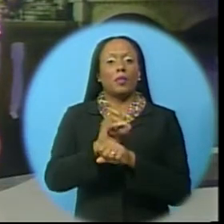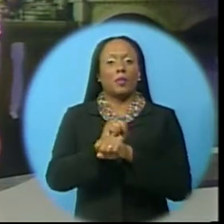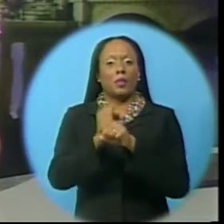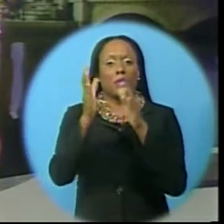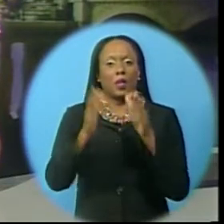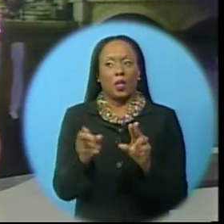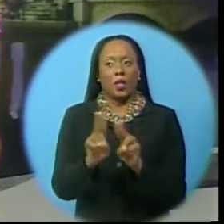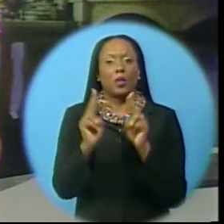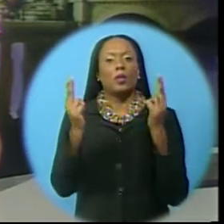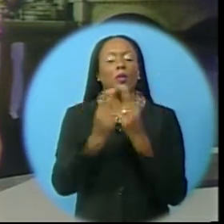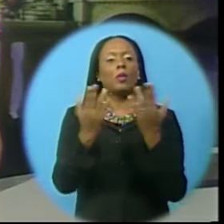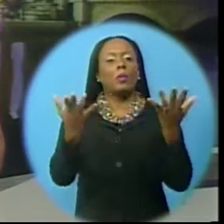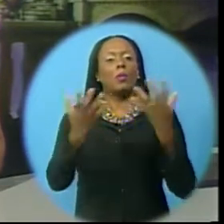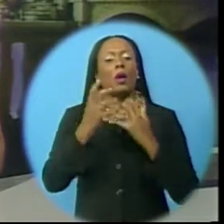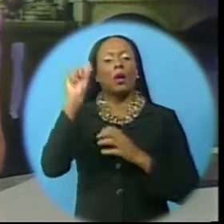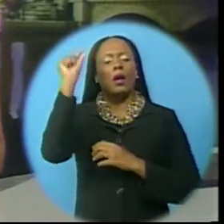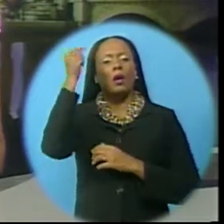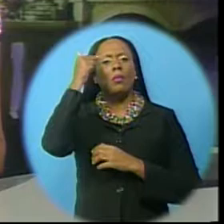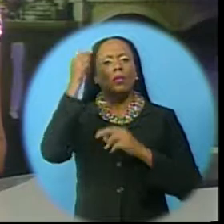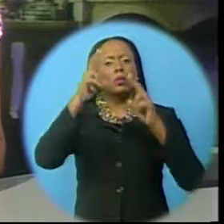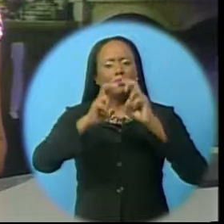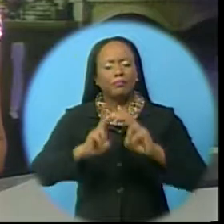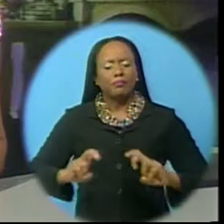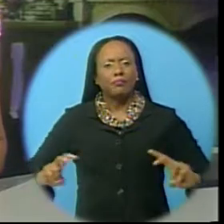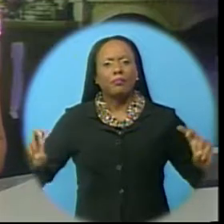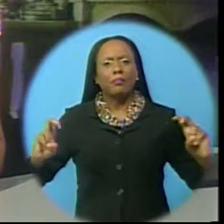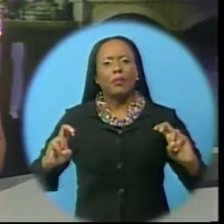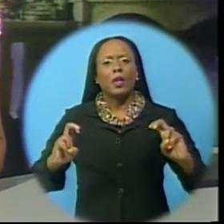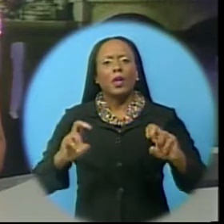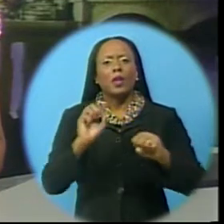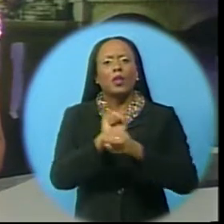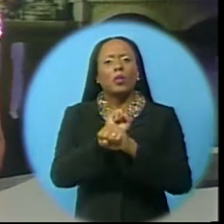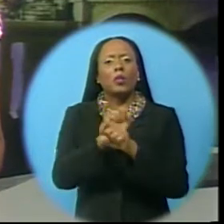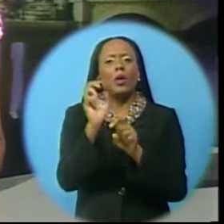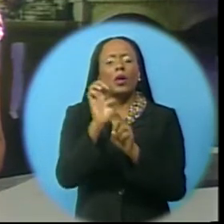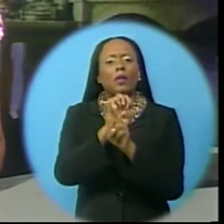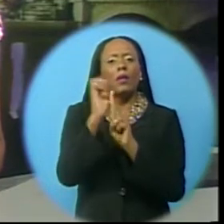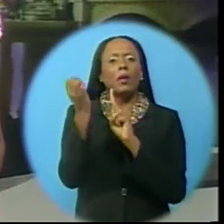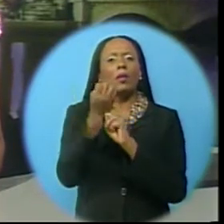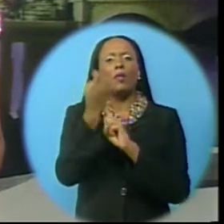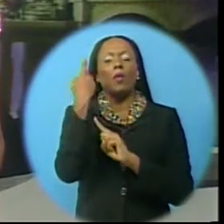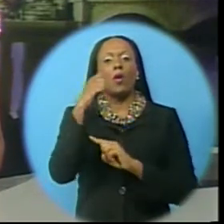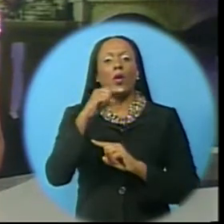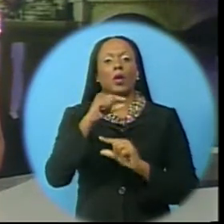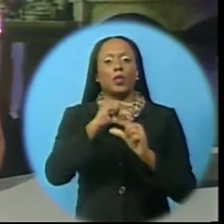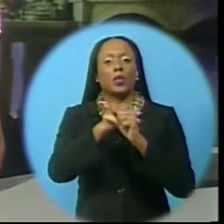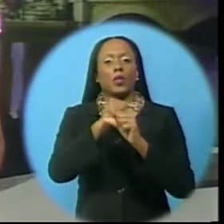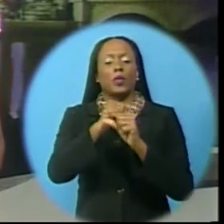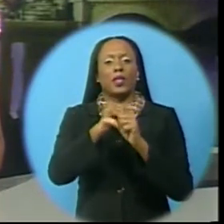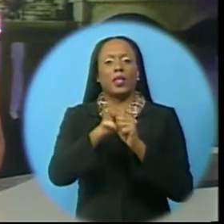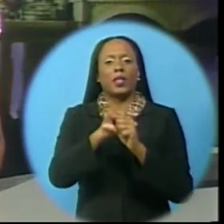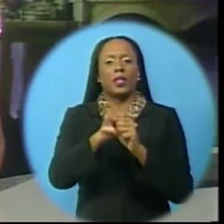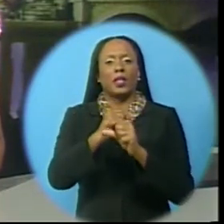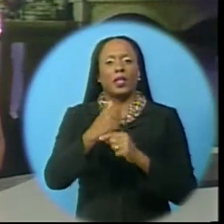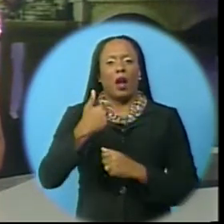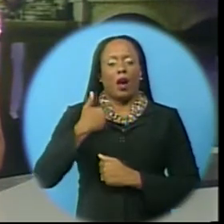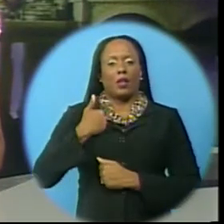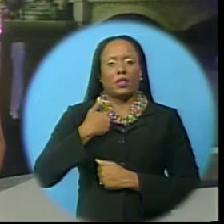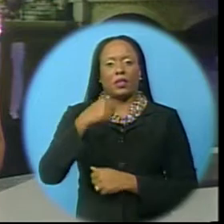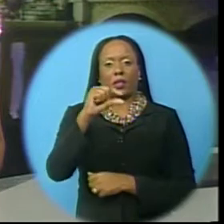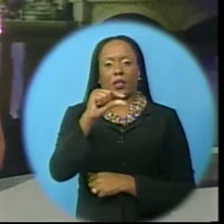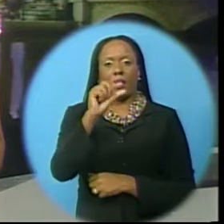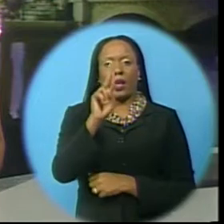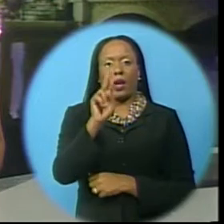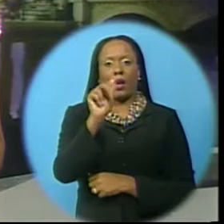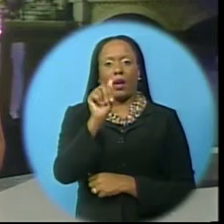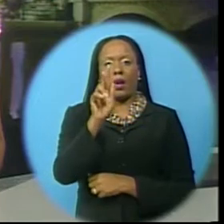Workers Union is calling on government to investigate conditions of work for local security guards. The appeal from the General Secretary, Tony Moore,